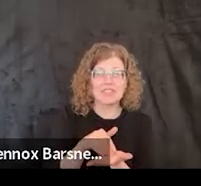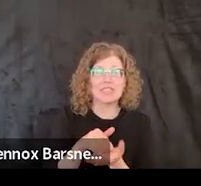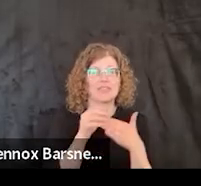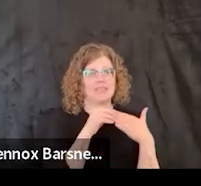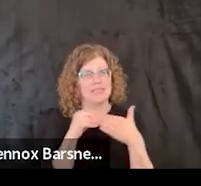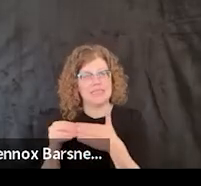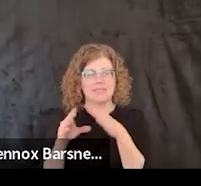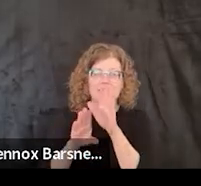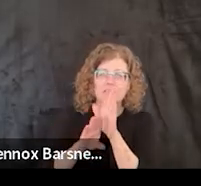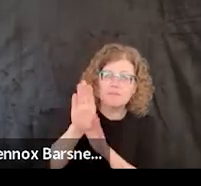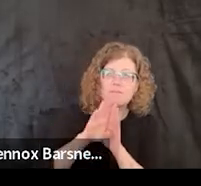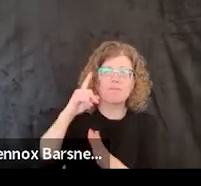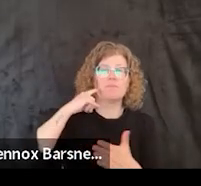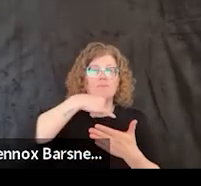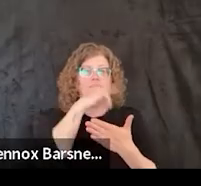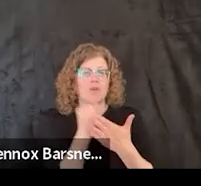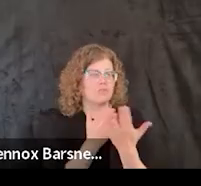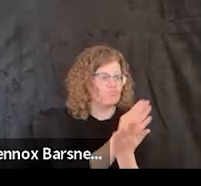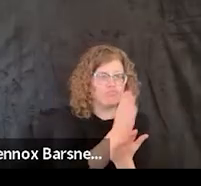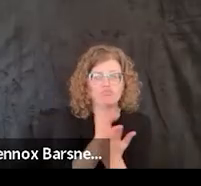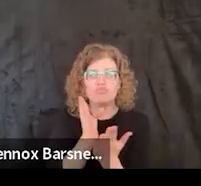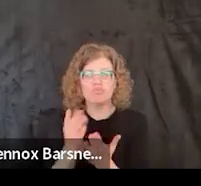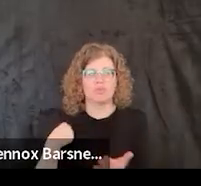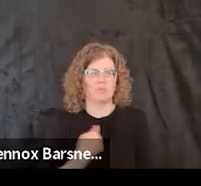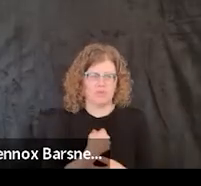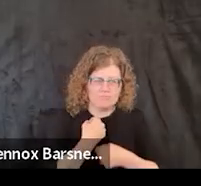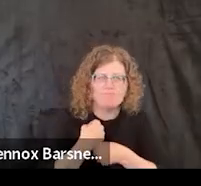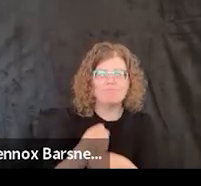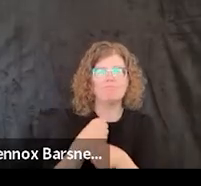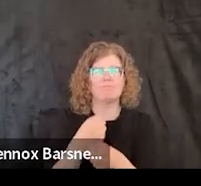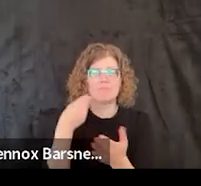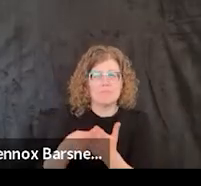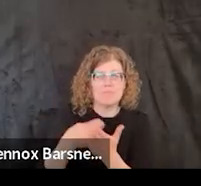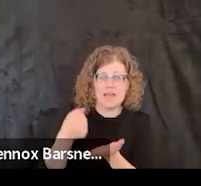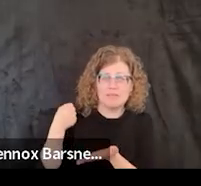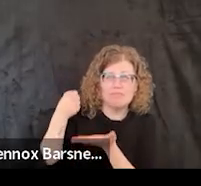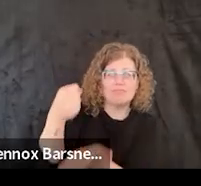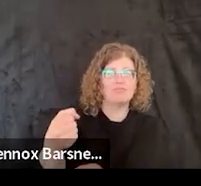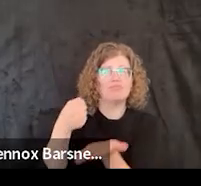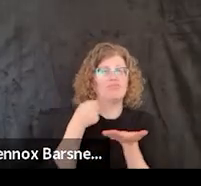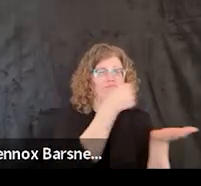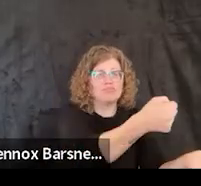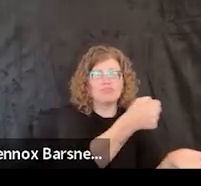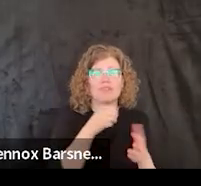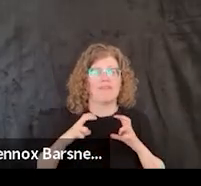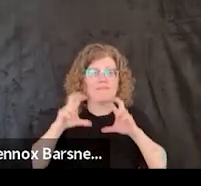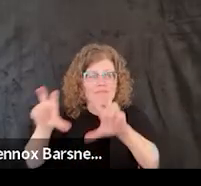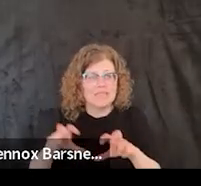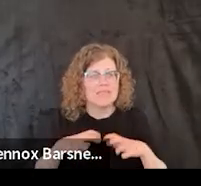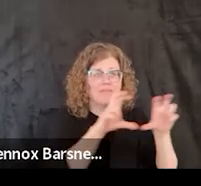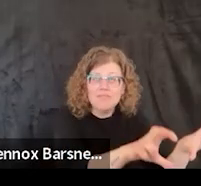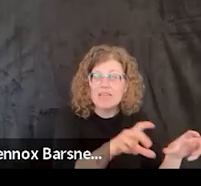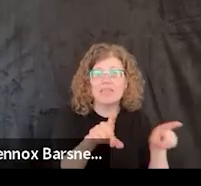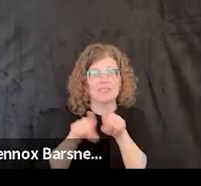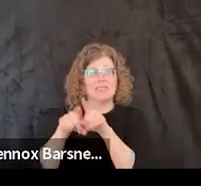we do primarily through making grant investments and providing opportunities to individual artists, artist collectives,